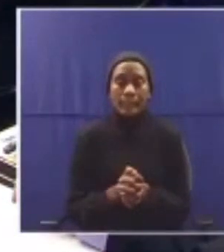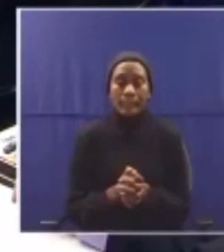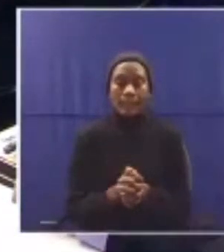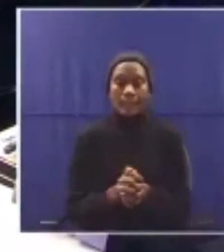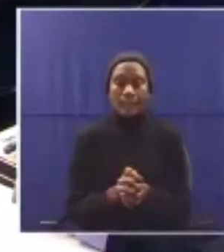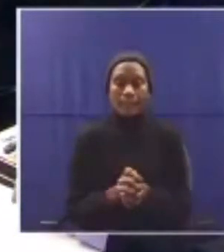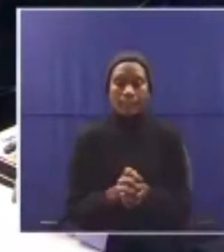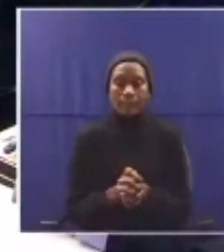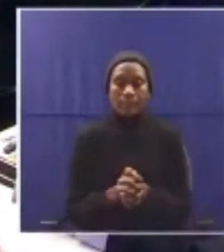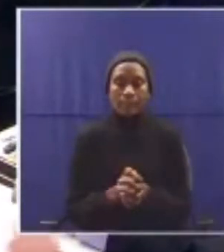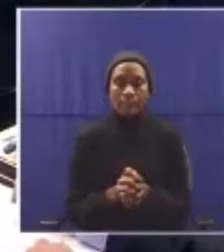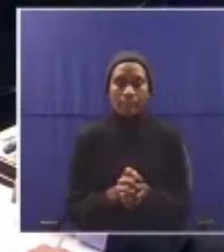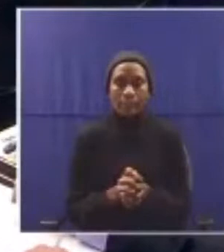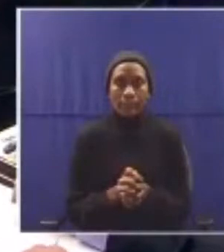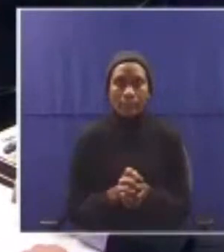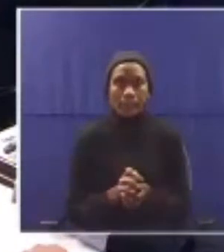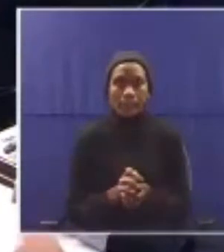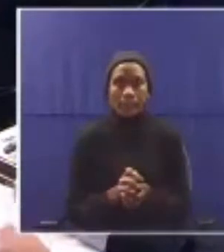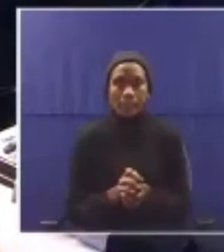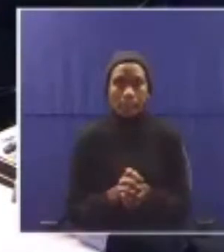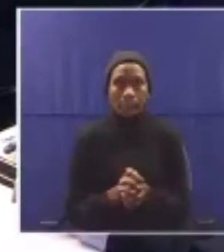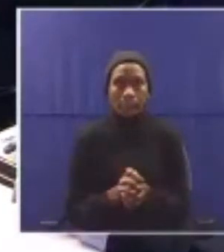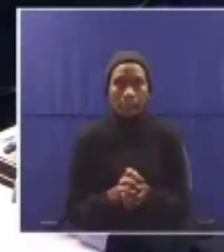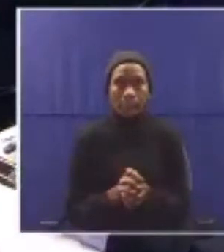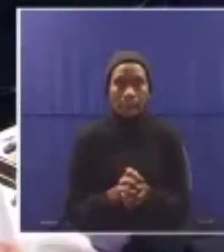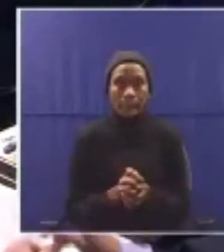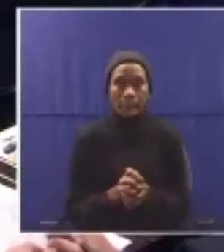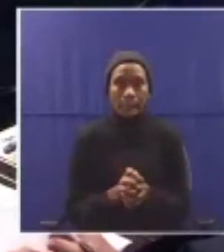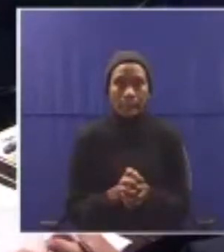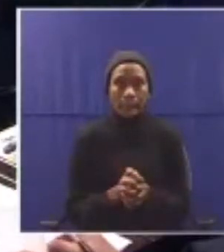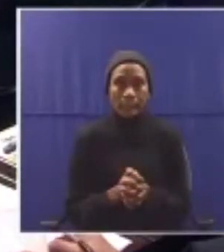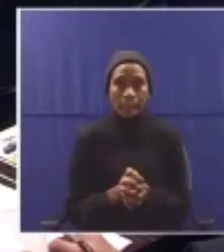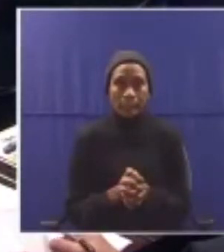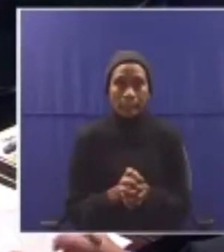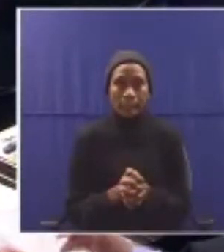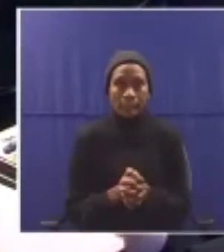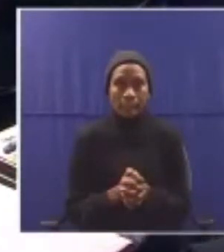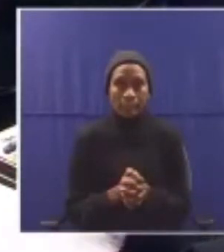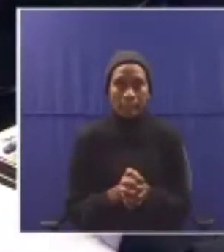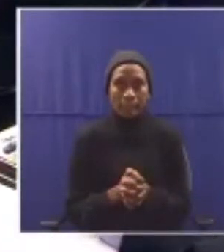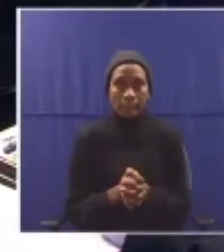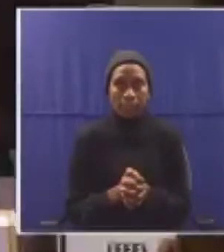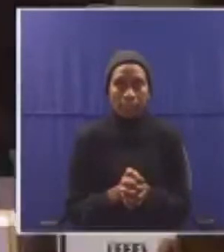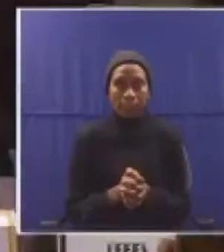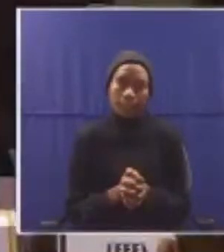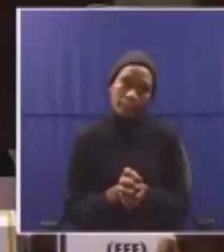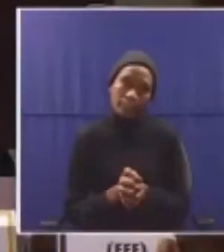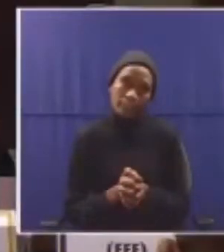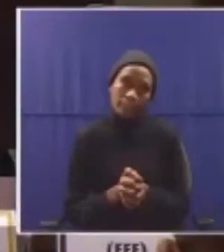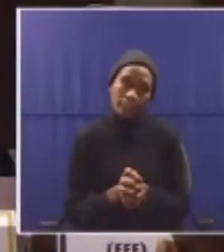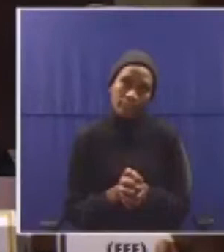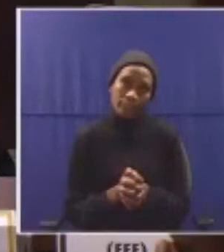I will take it, Speaker. Just a minute. I was not ready.